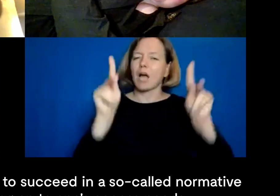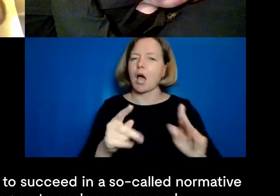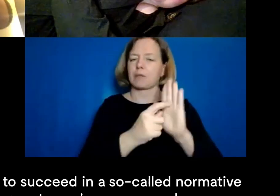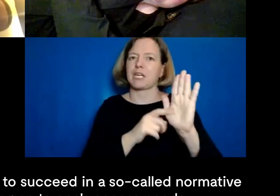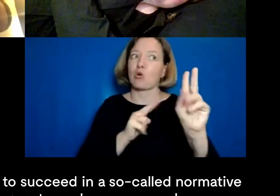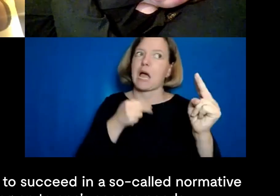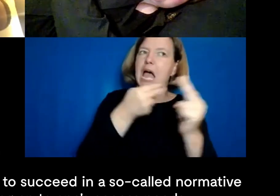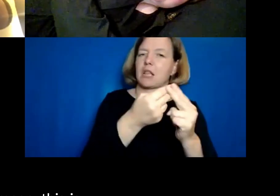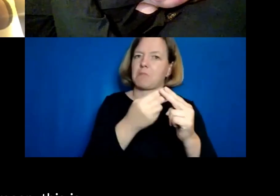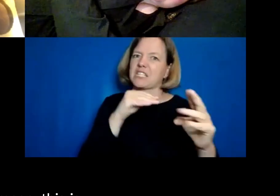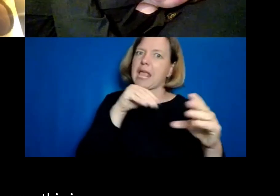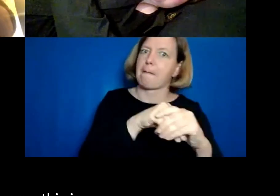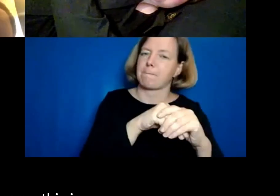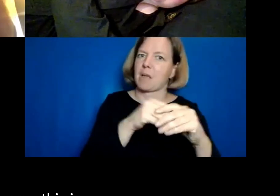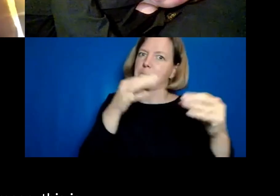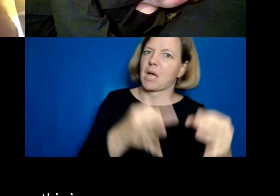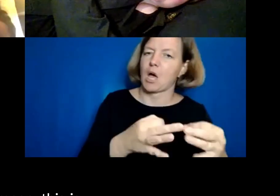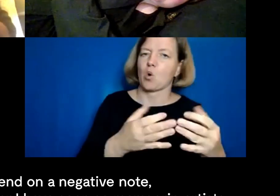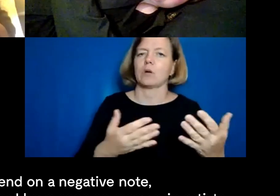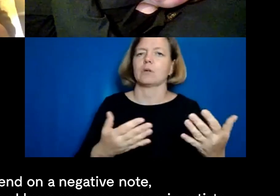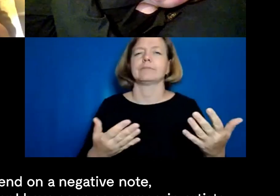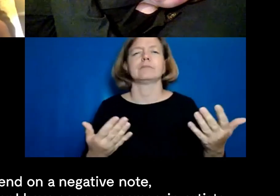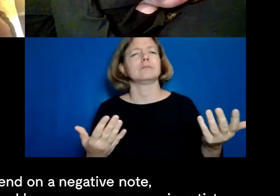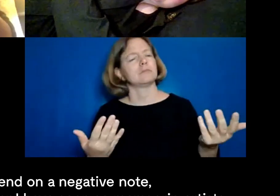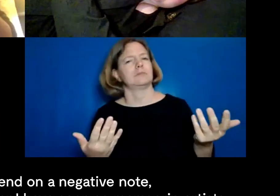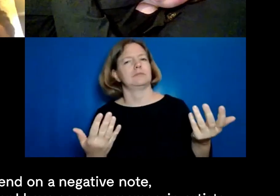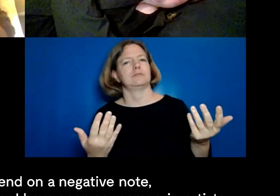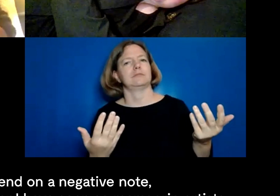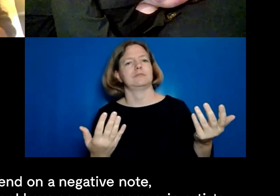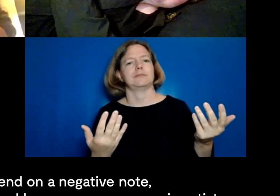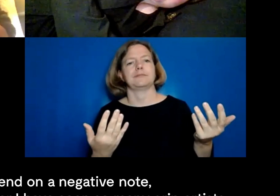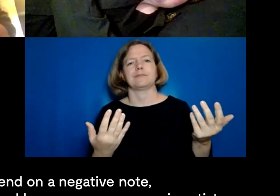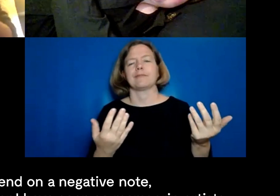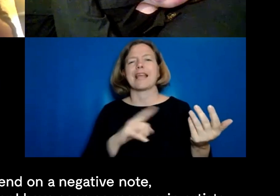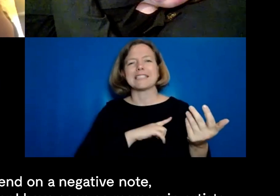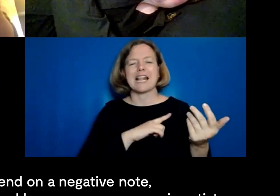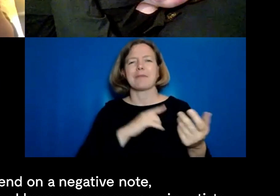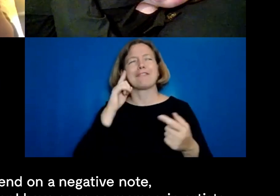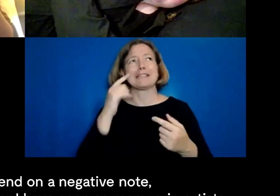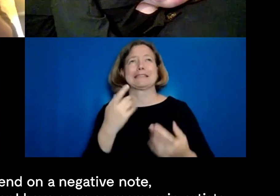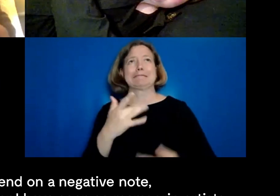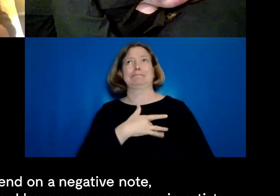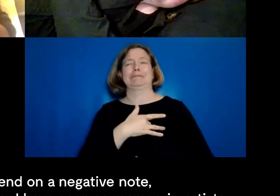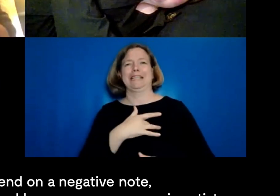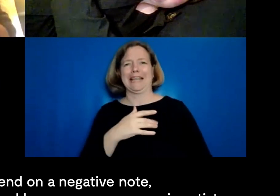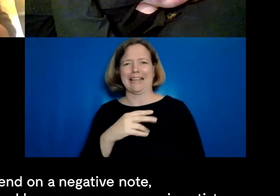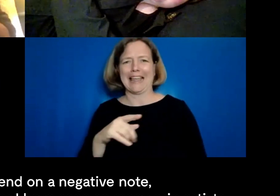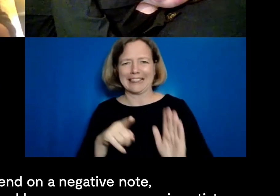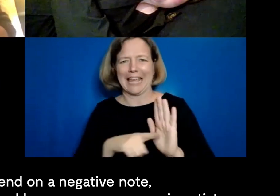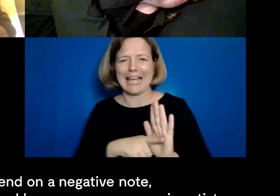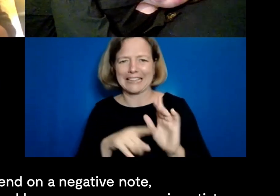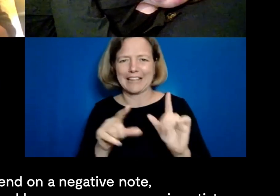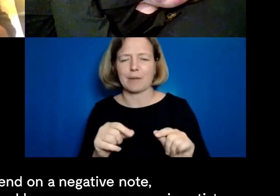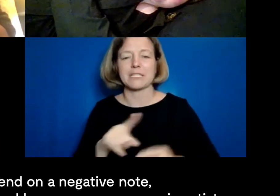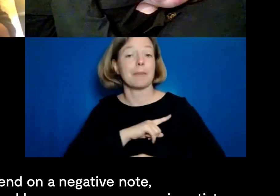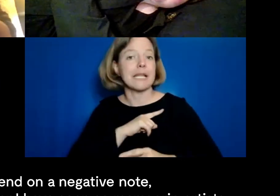one's access needs. And I mean, this is, I don't want to end on a negative note, but in my career as a